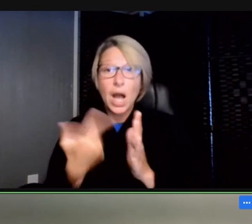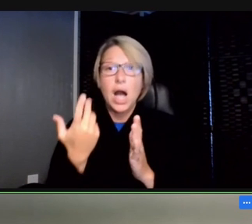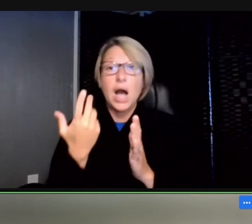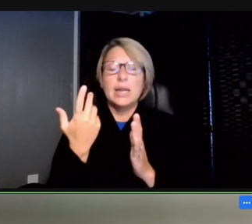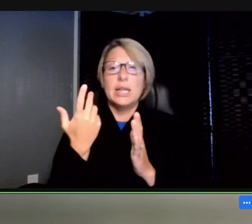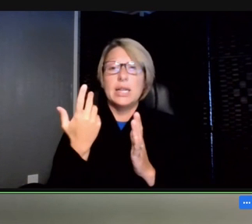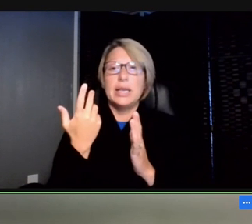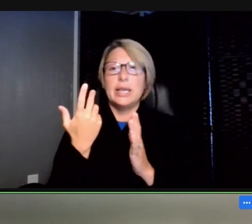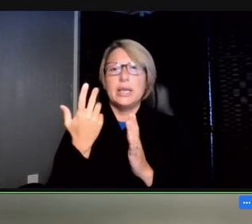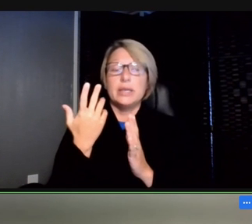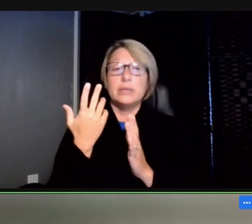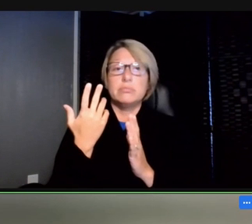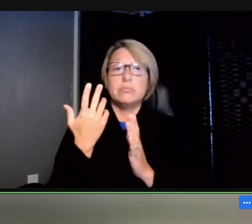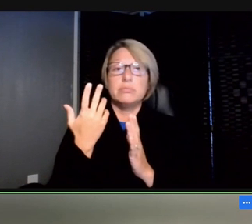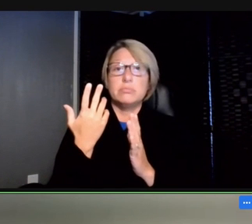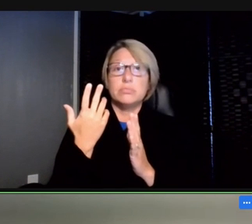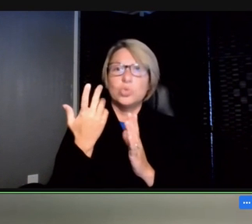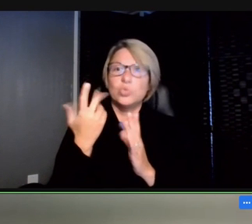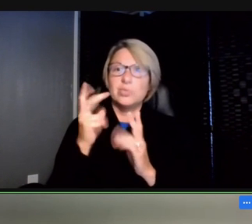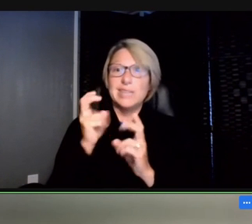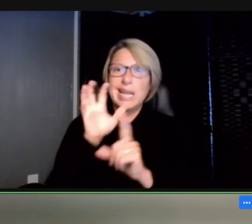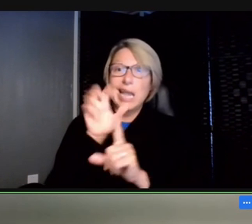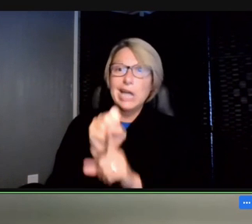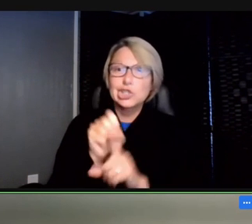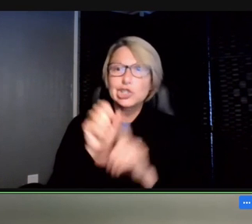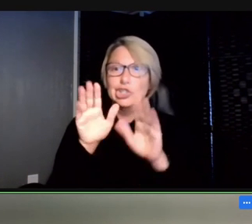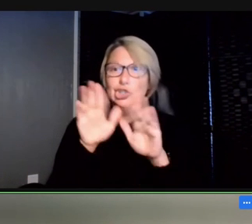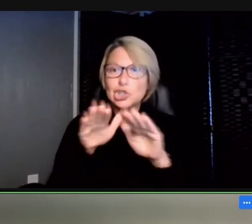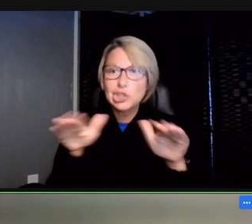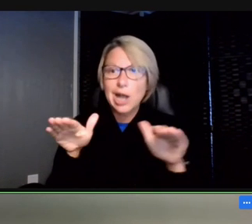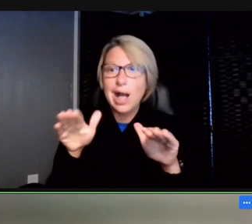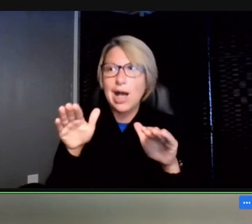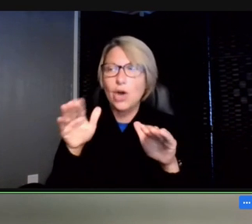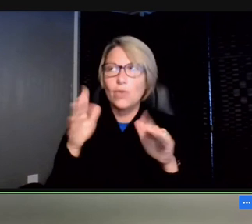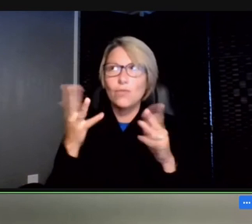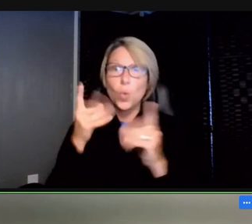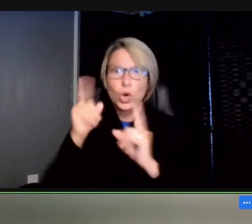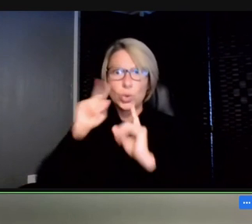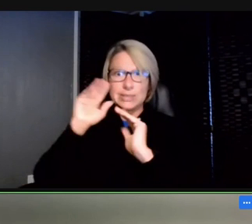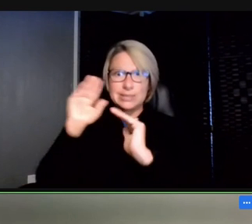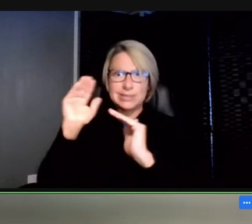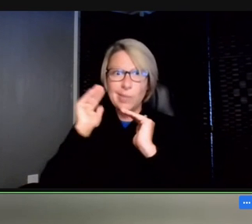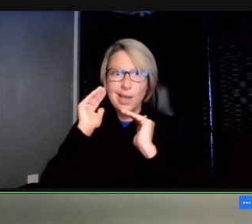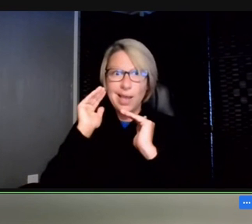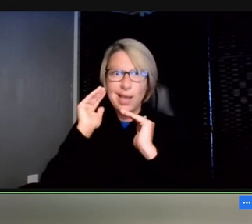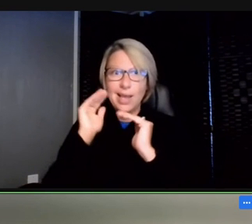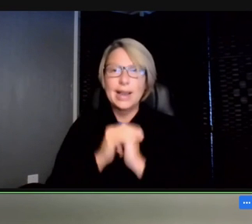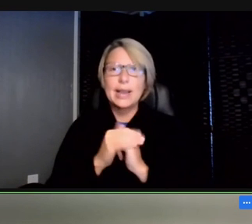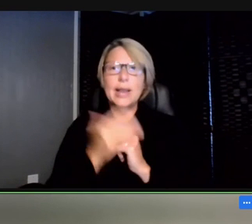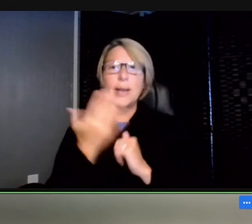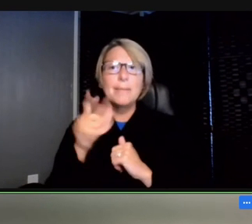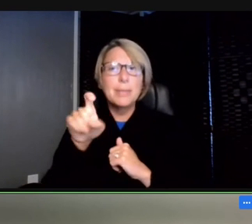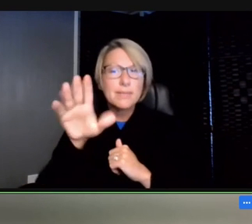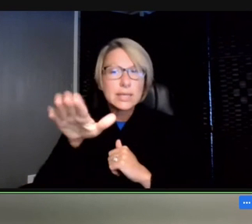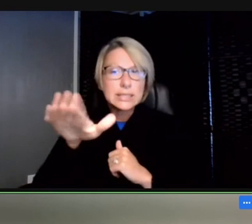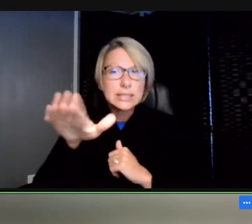to do. You might need to use that reinforcement all the time of prepping your child ahead of